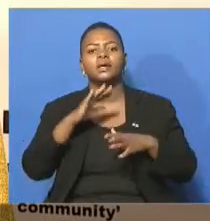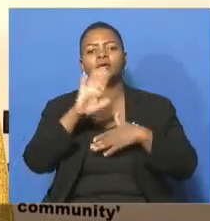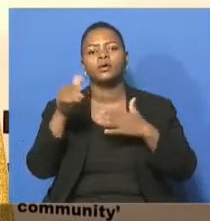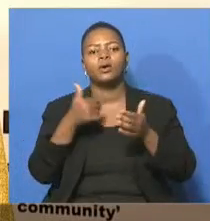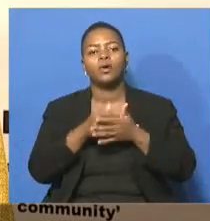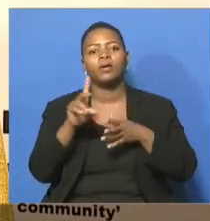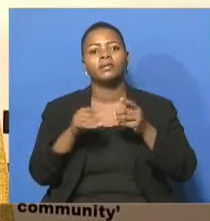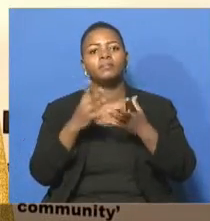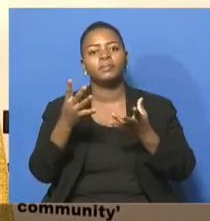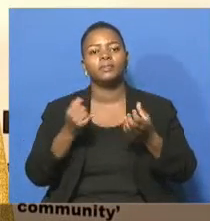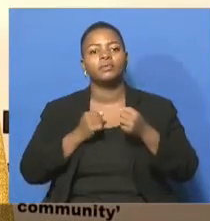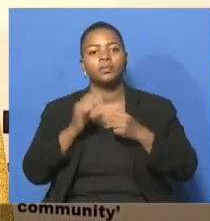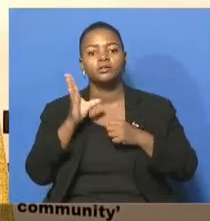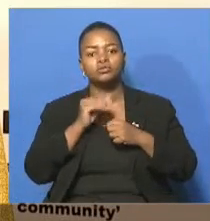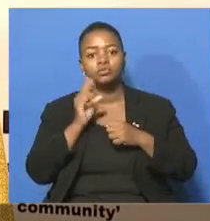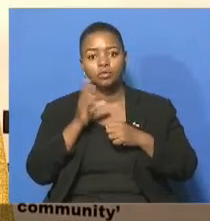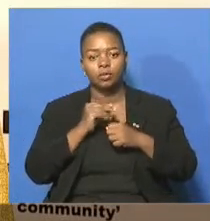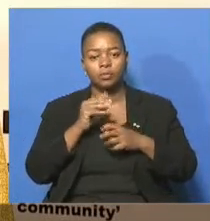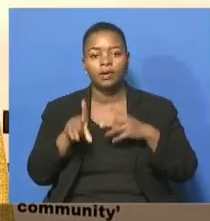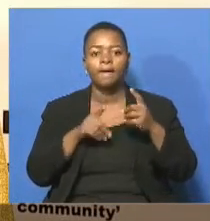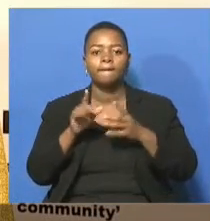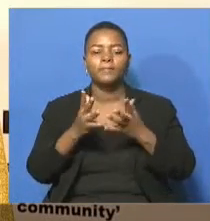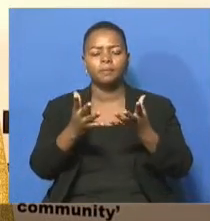Everybody wants to talk. But